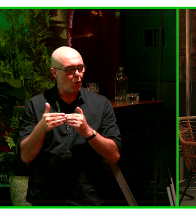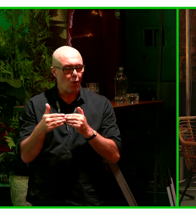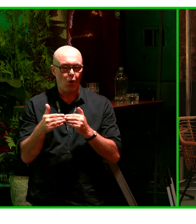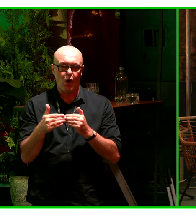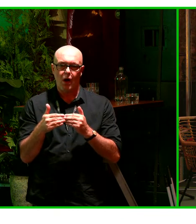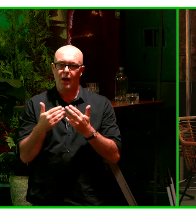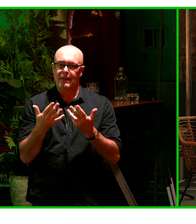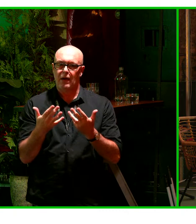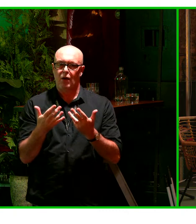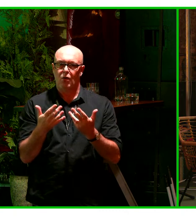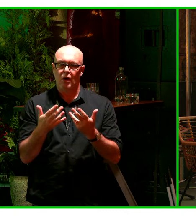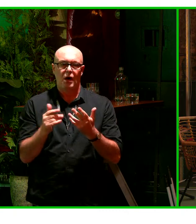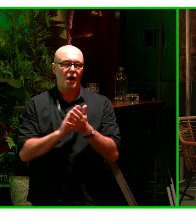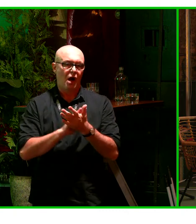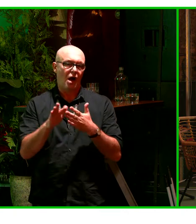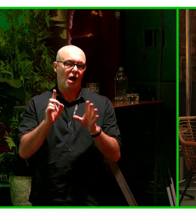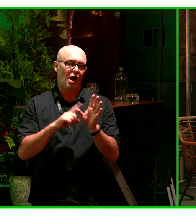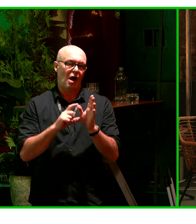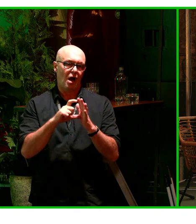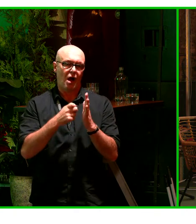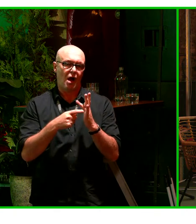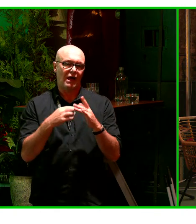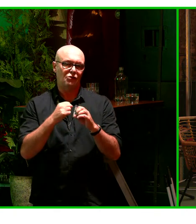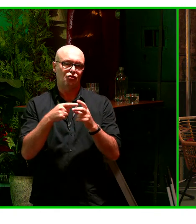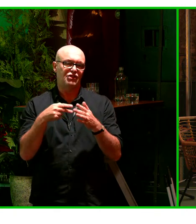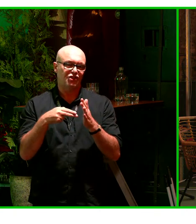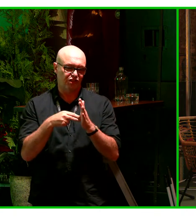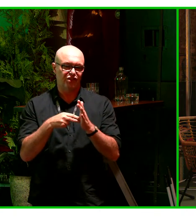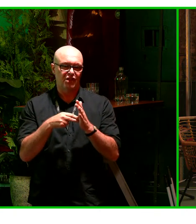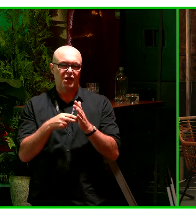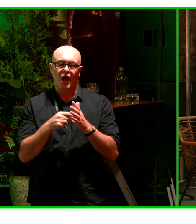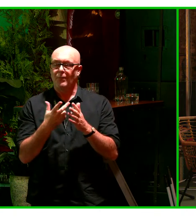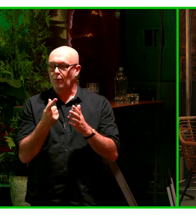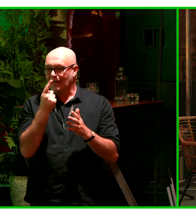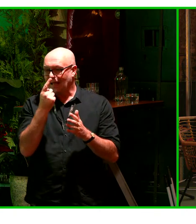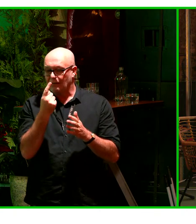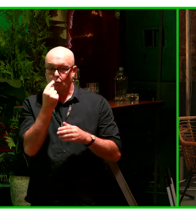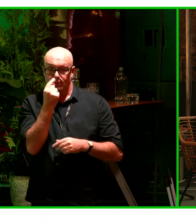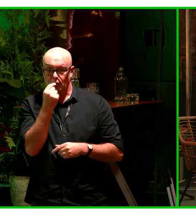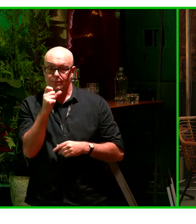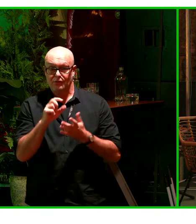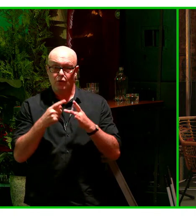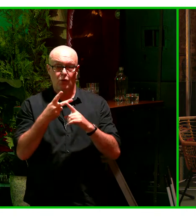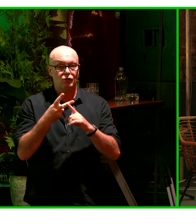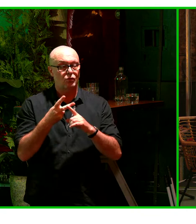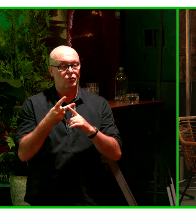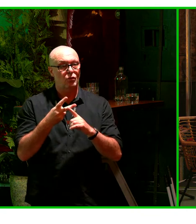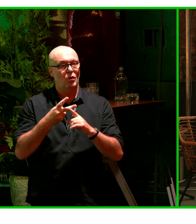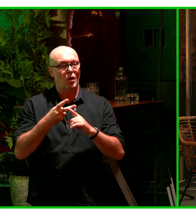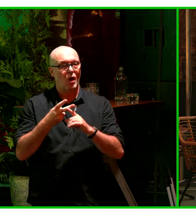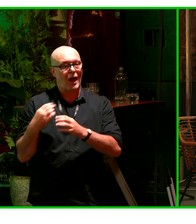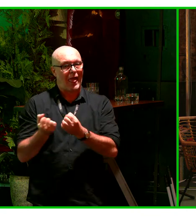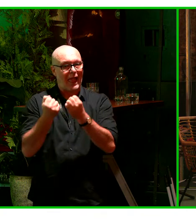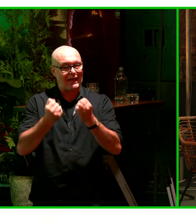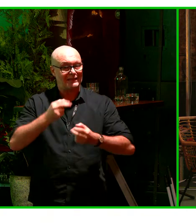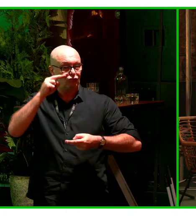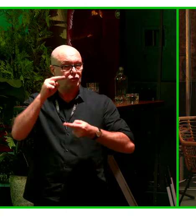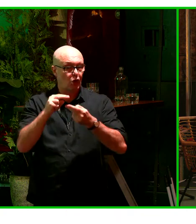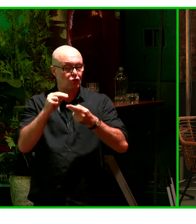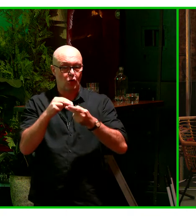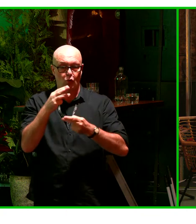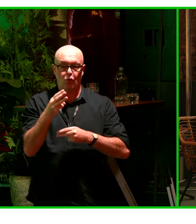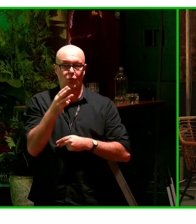the potential of HyNet to really decarbonise a lot of our energy production and our heat in the